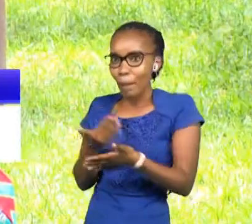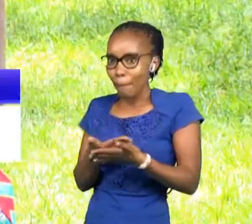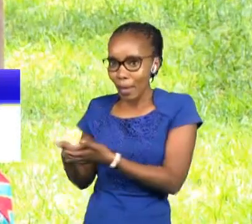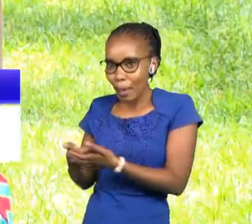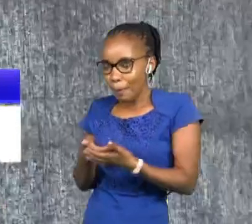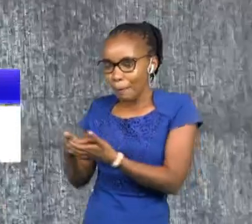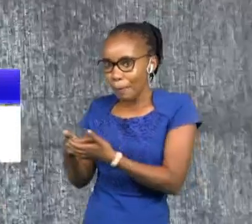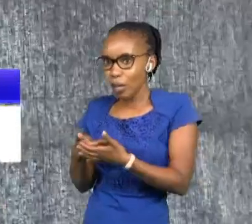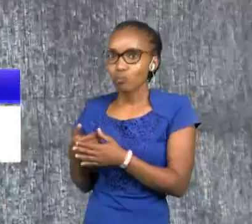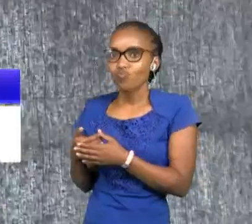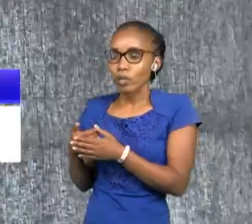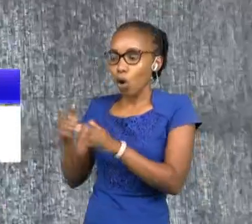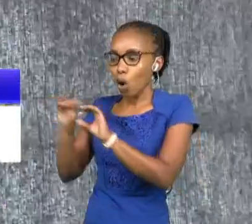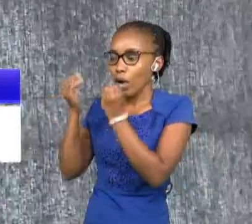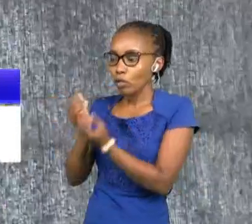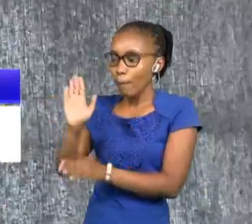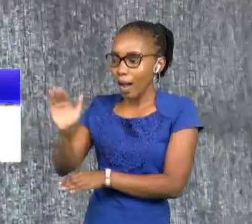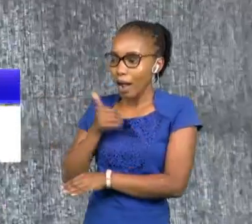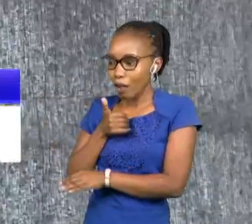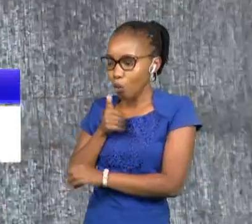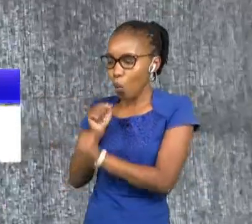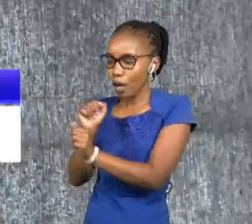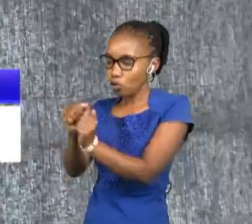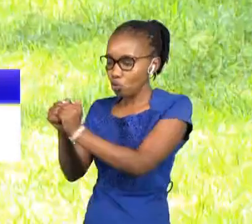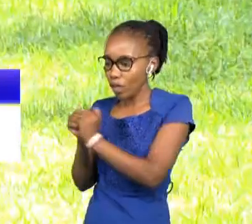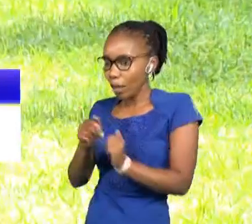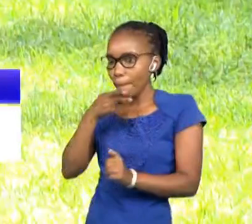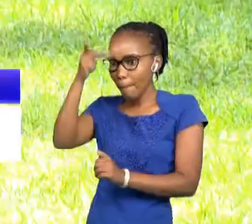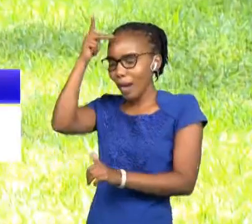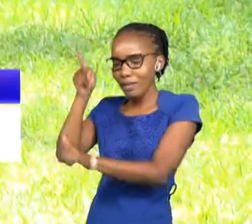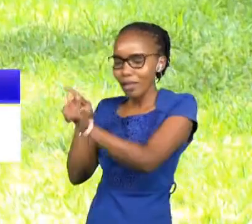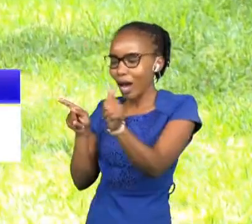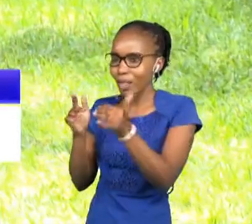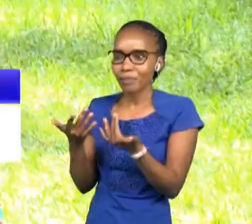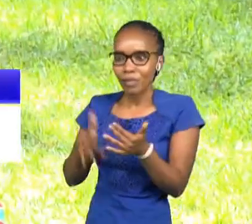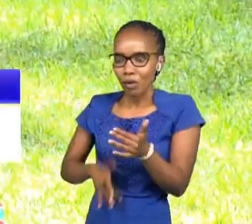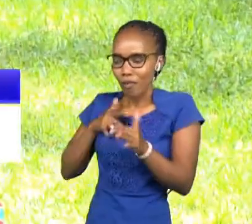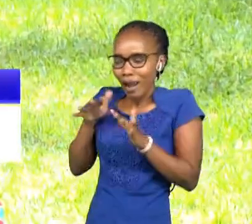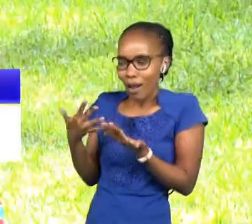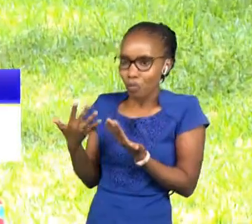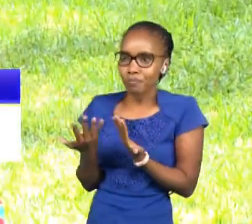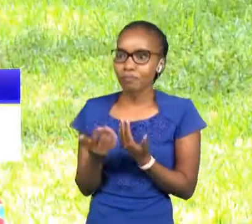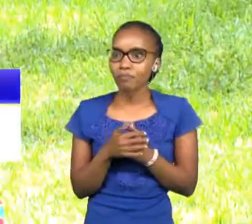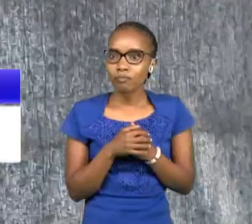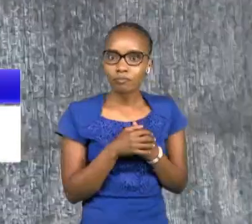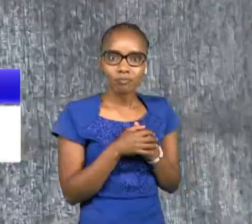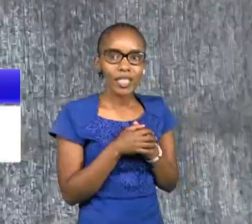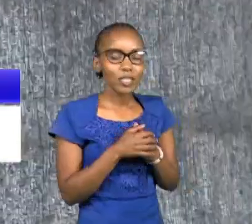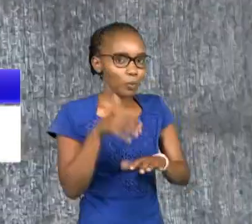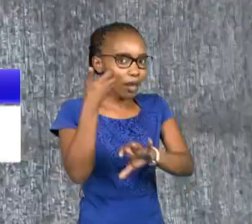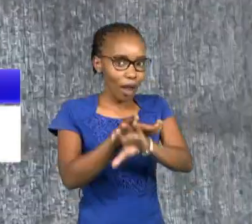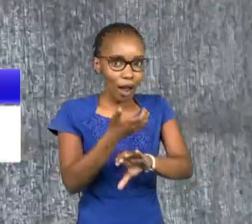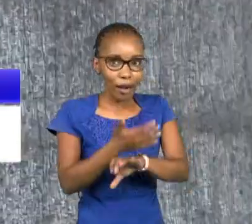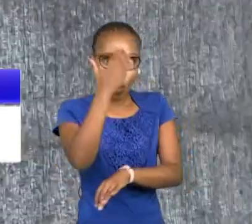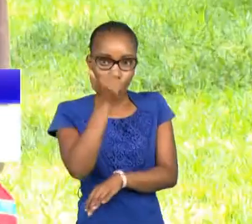you obviously have an organization that you work with other parents who go through the same. How has it been for you and for the other parents? It's been very tough because of a lack